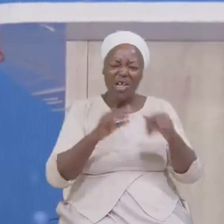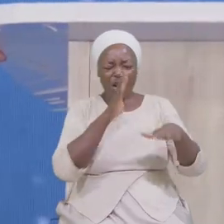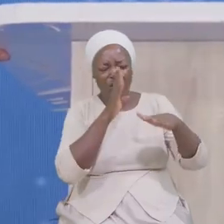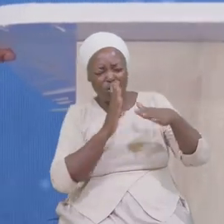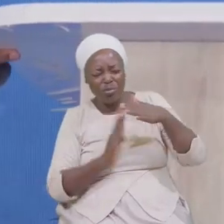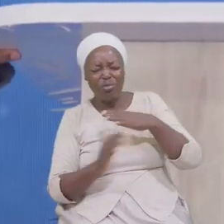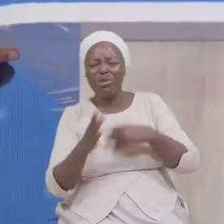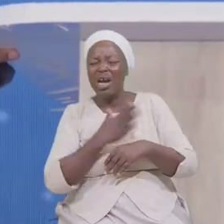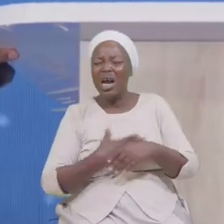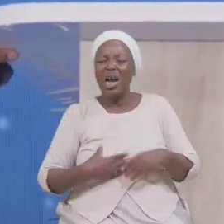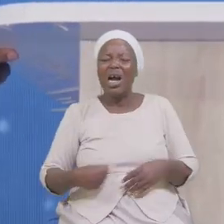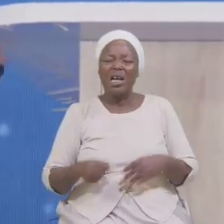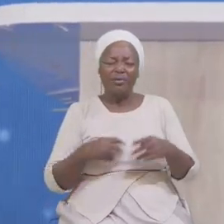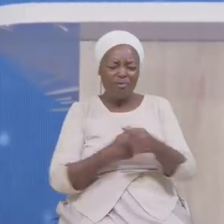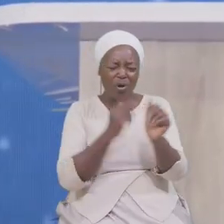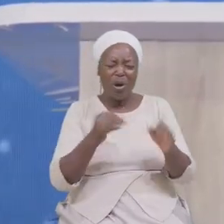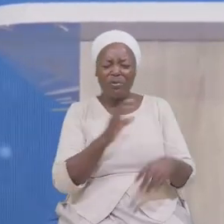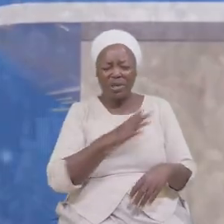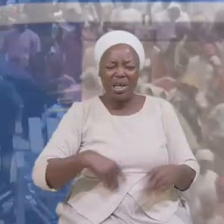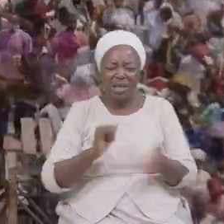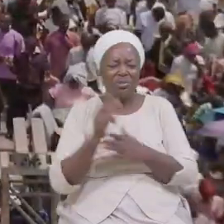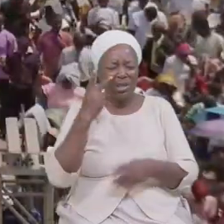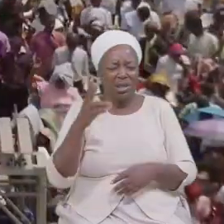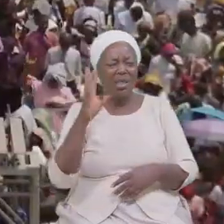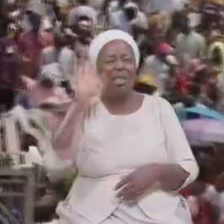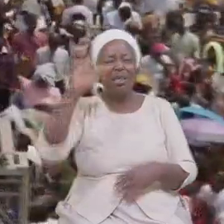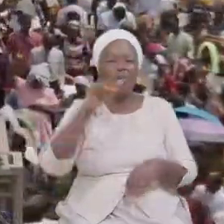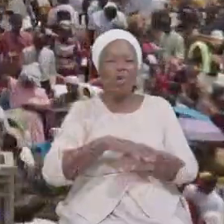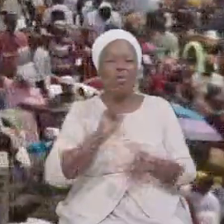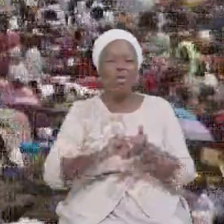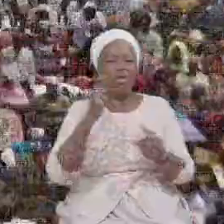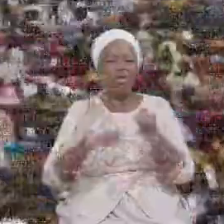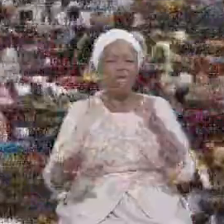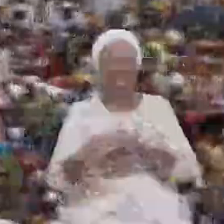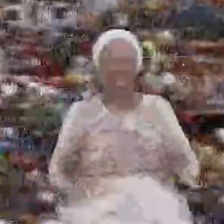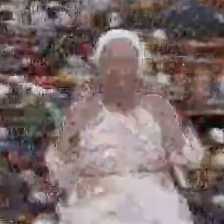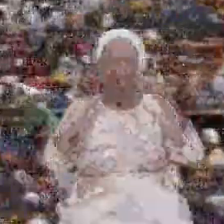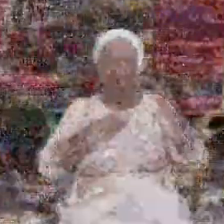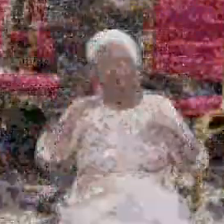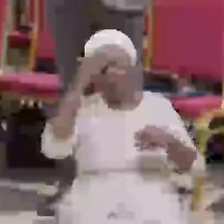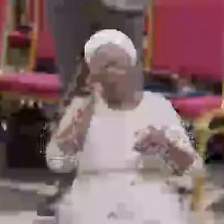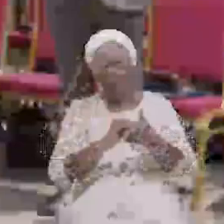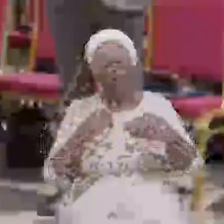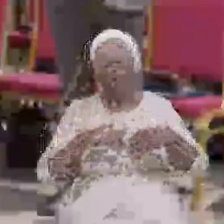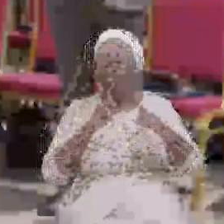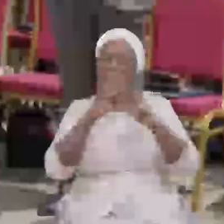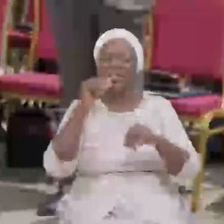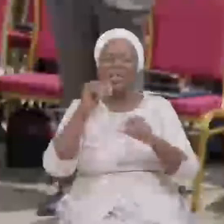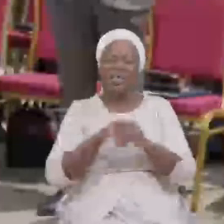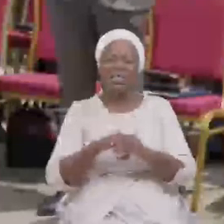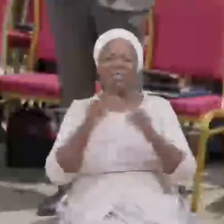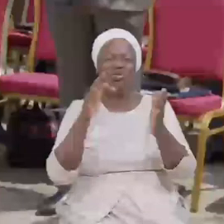of Christ that will see him on that final day. Thank you, Lord, because we know you have answered. In